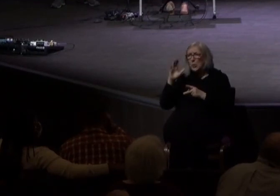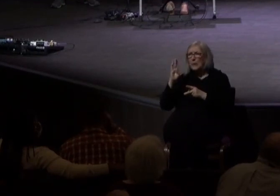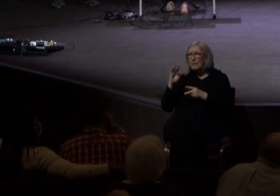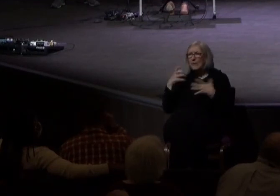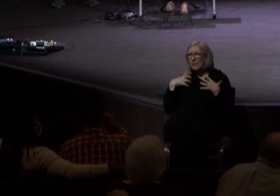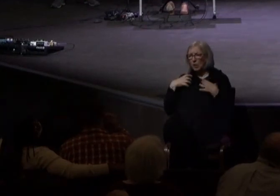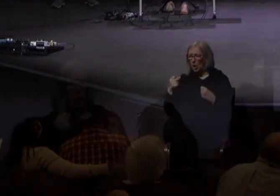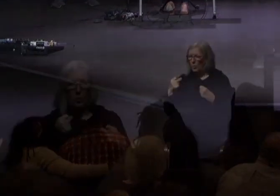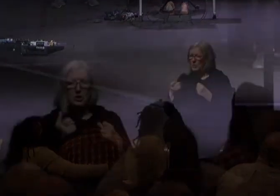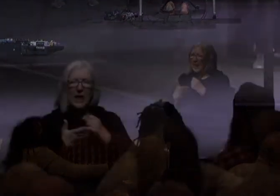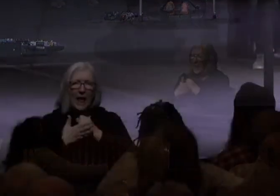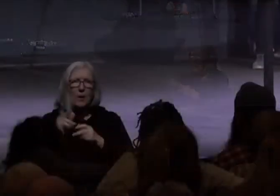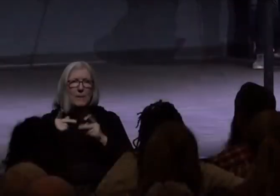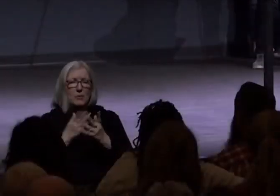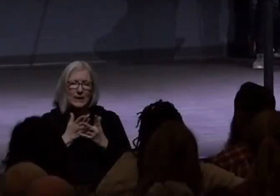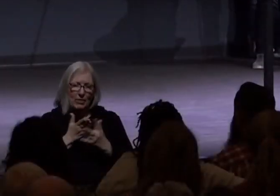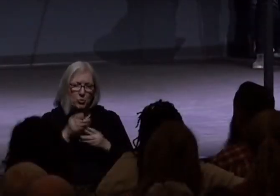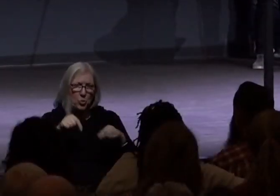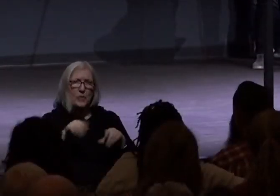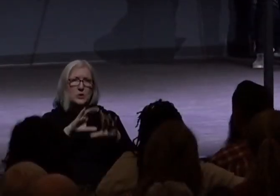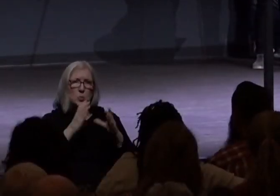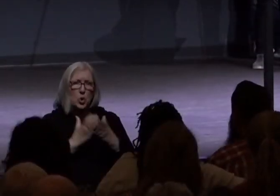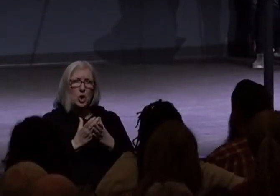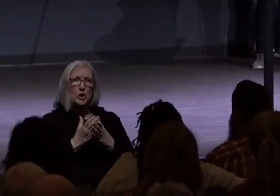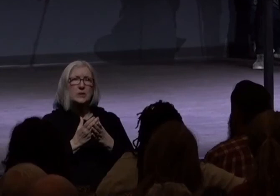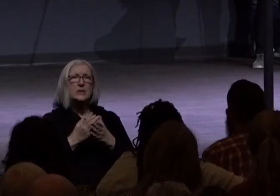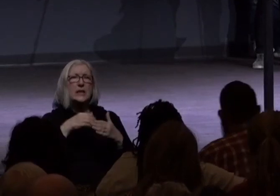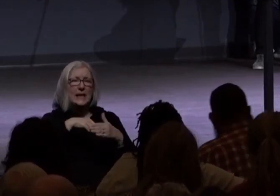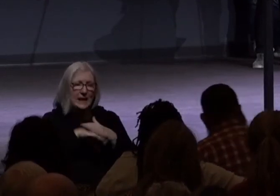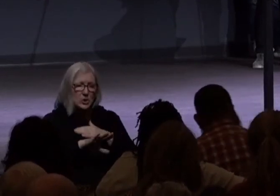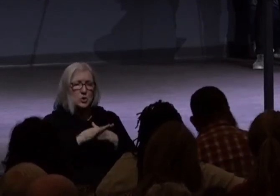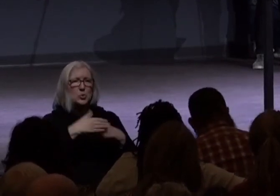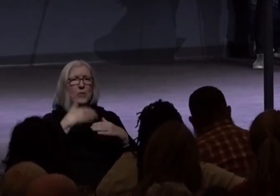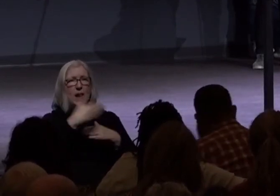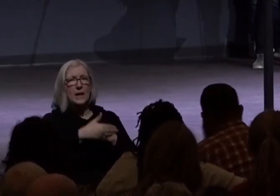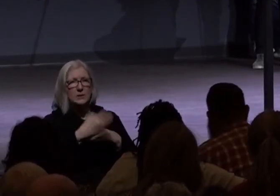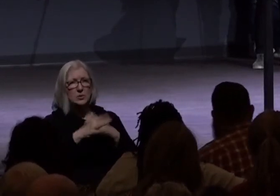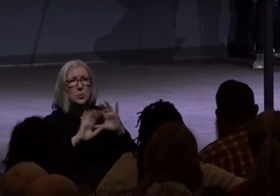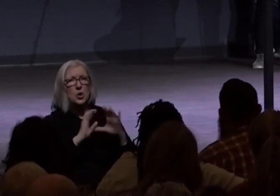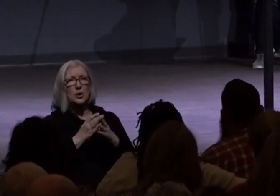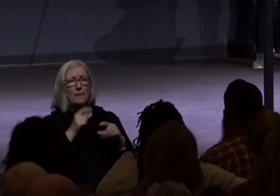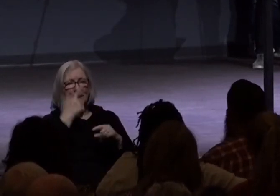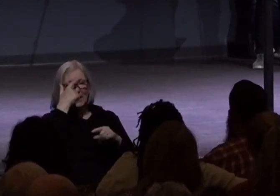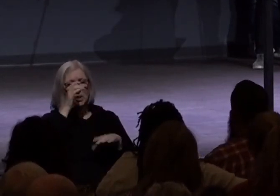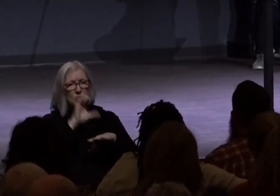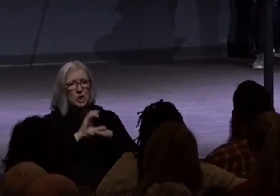next. Because the church is the body of Christ.